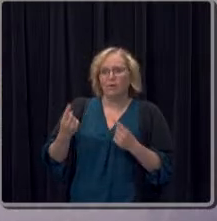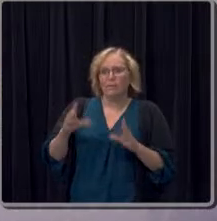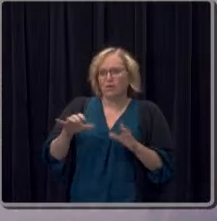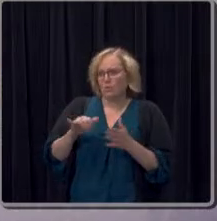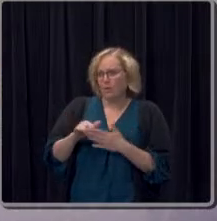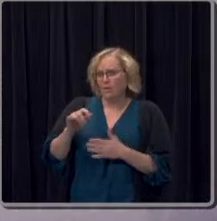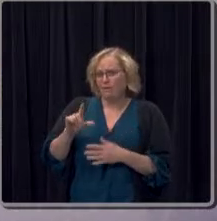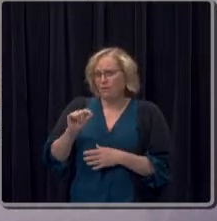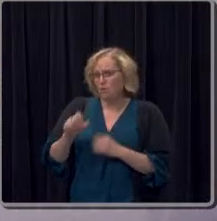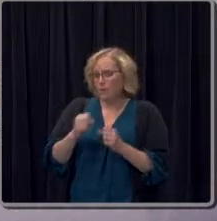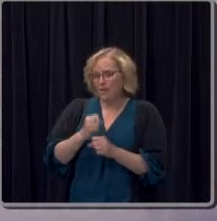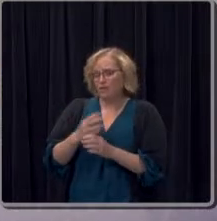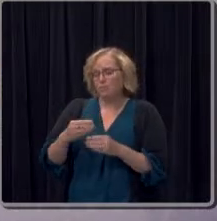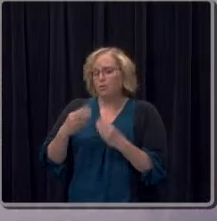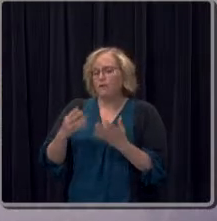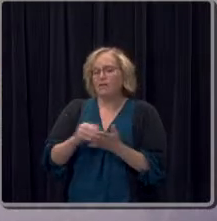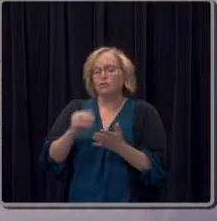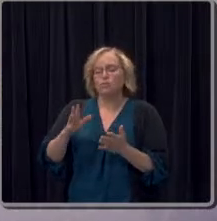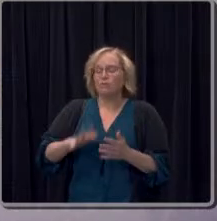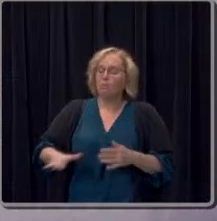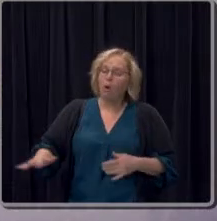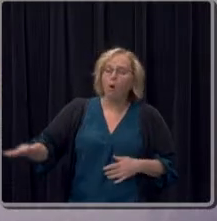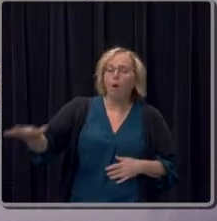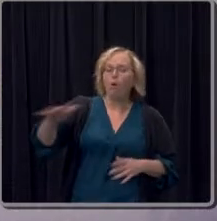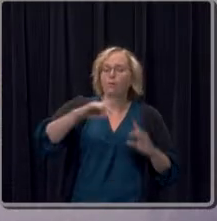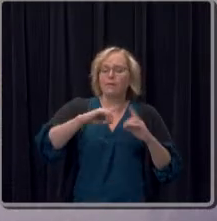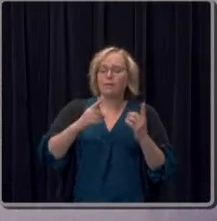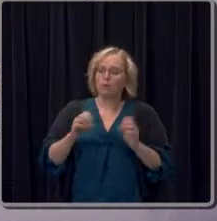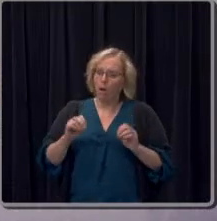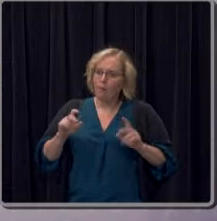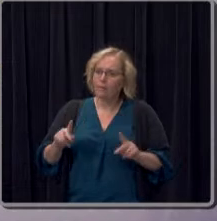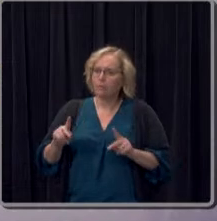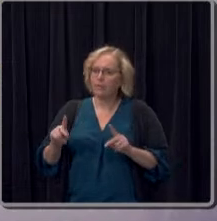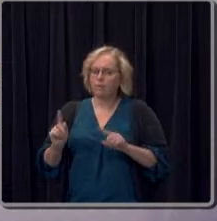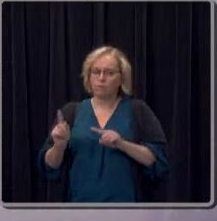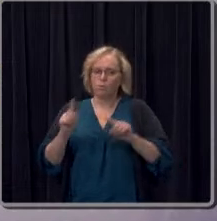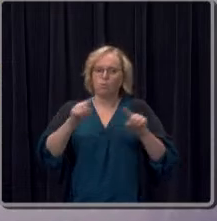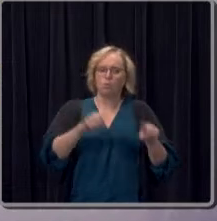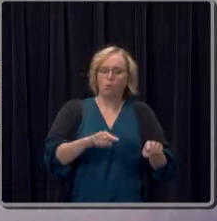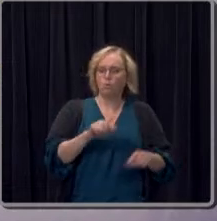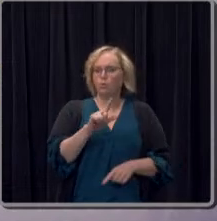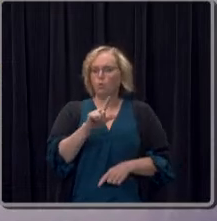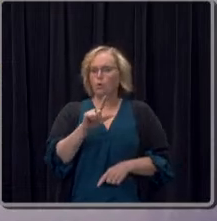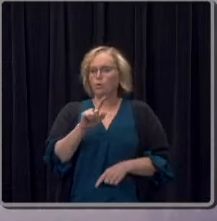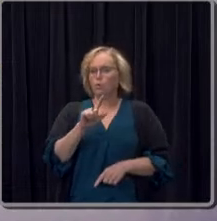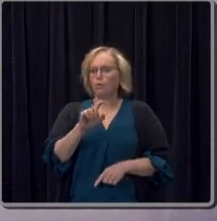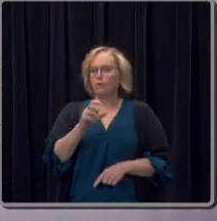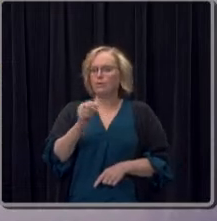and that's providing students from all over our district the opportunity to attend a 21st Century Academy,